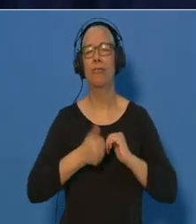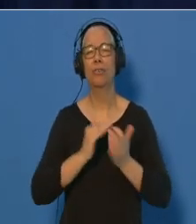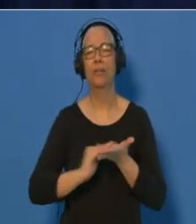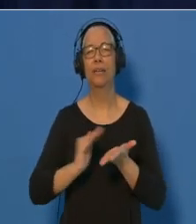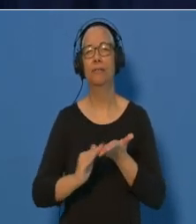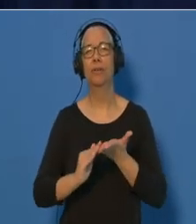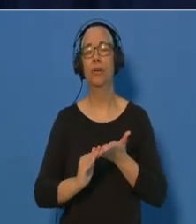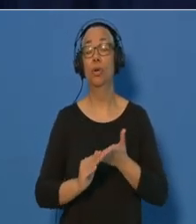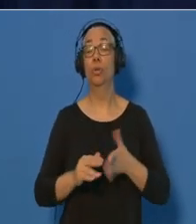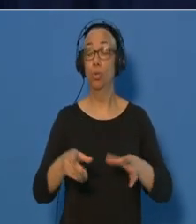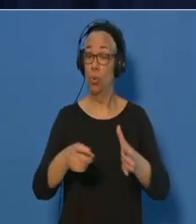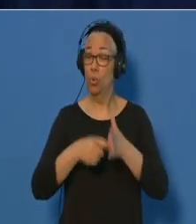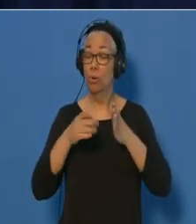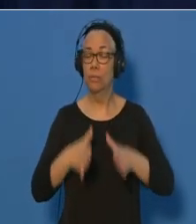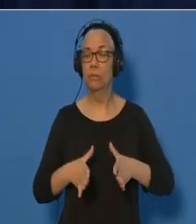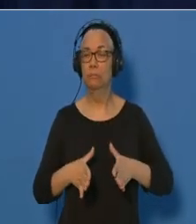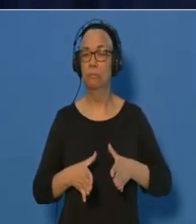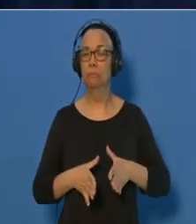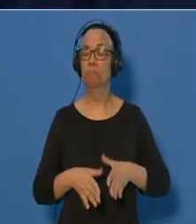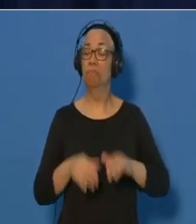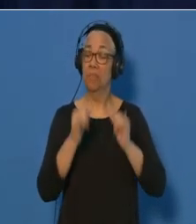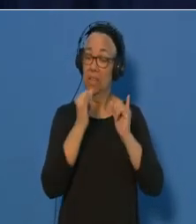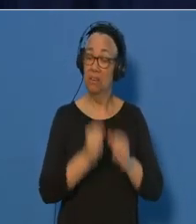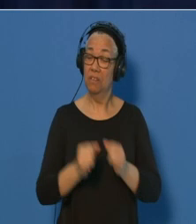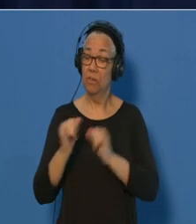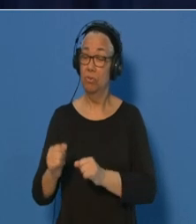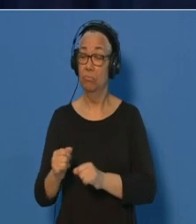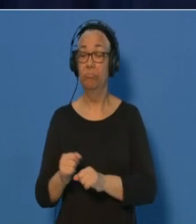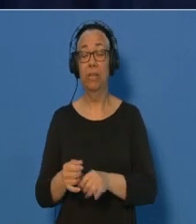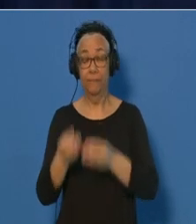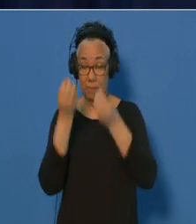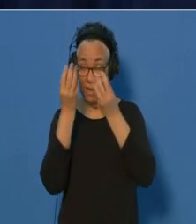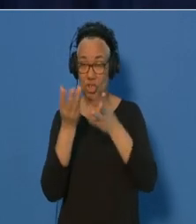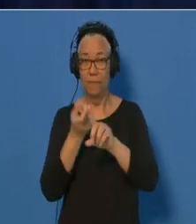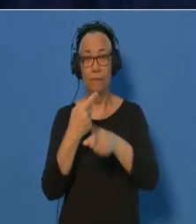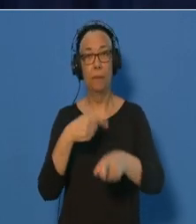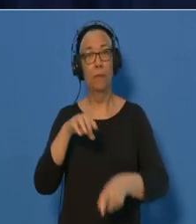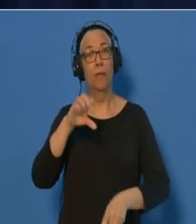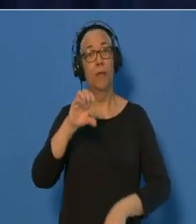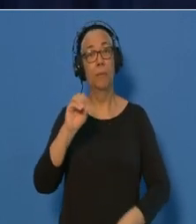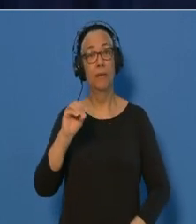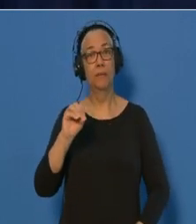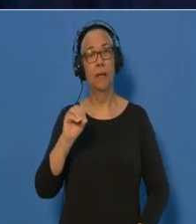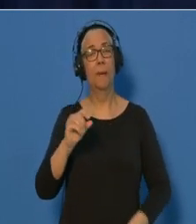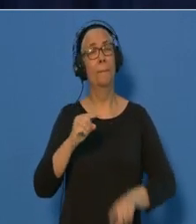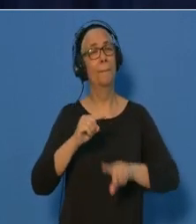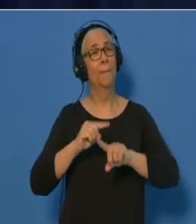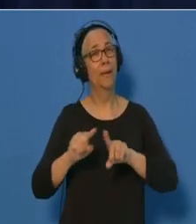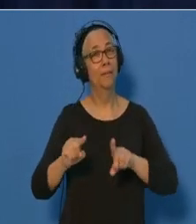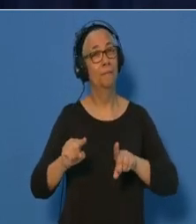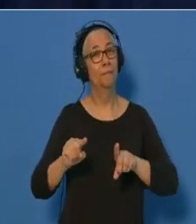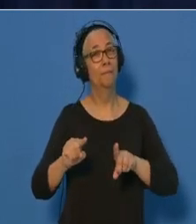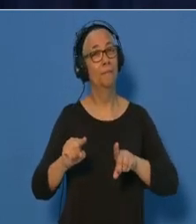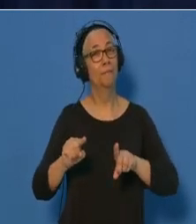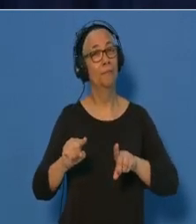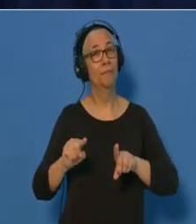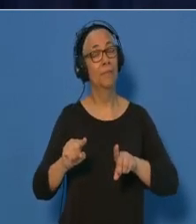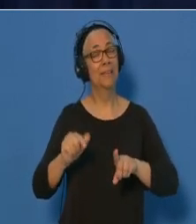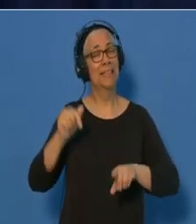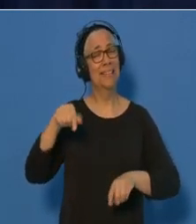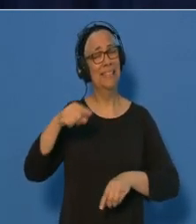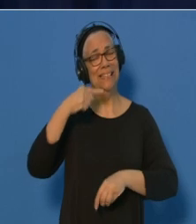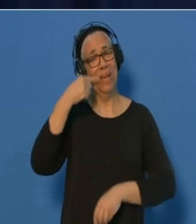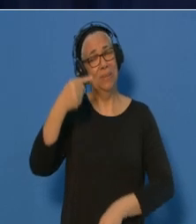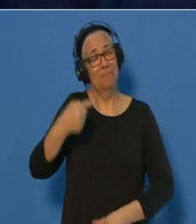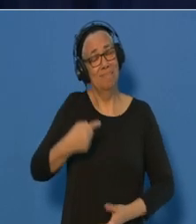from their pool cleaning company. But this request suggests to me that